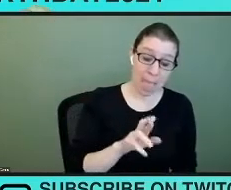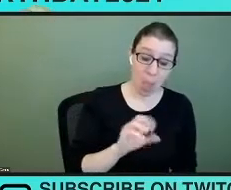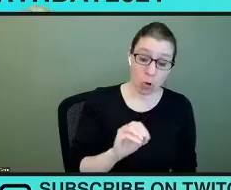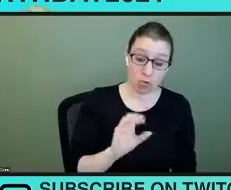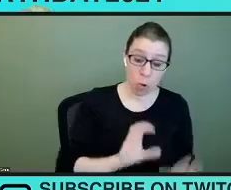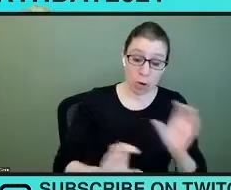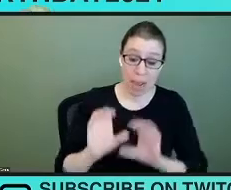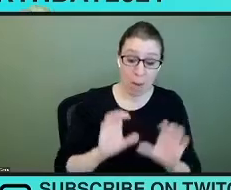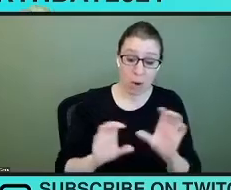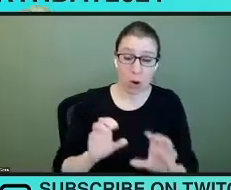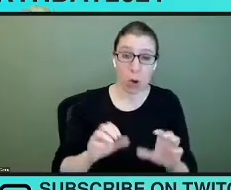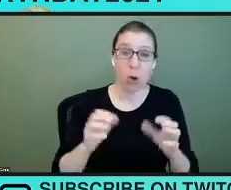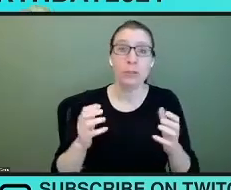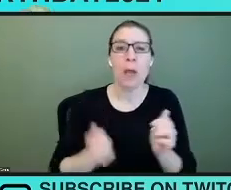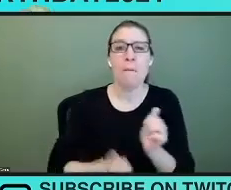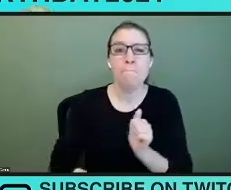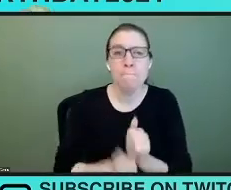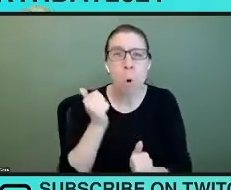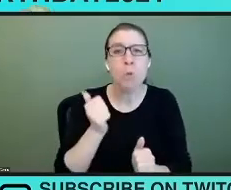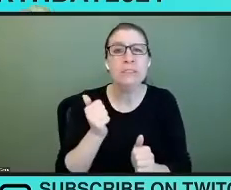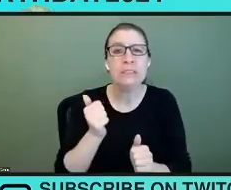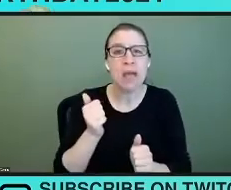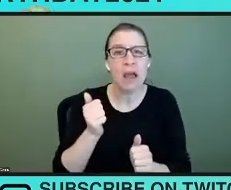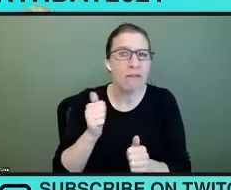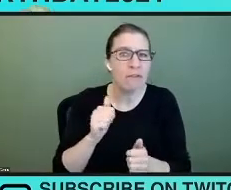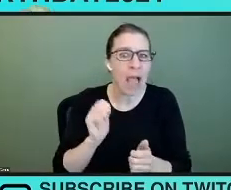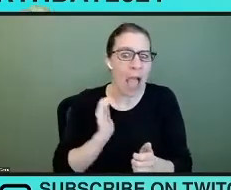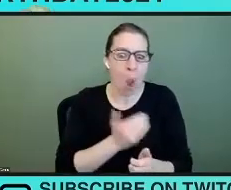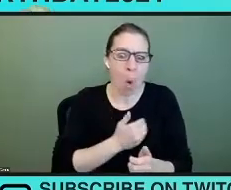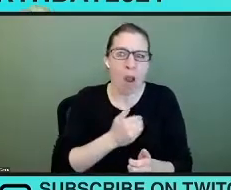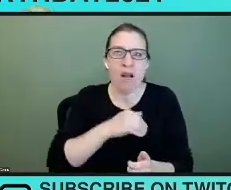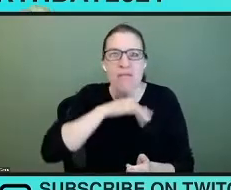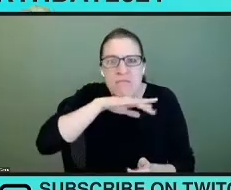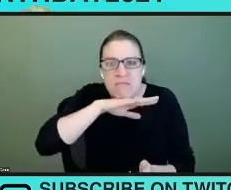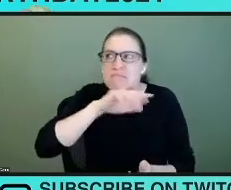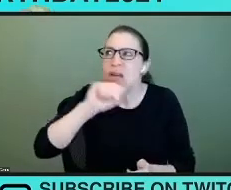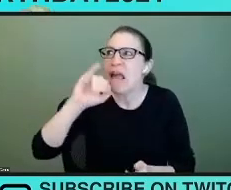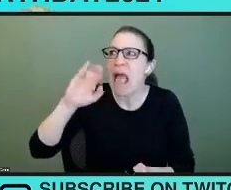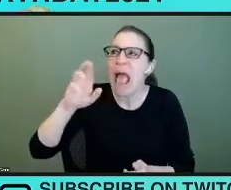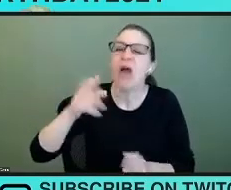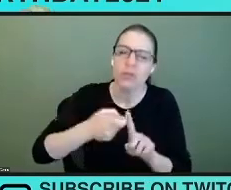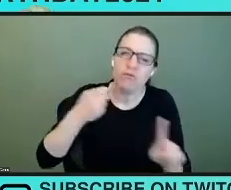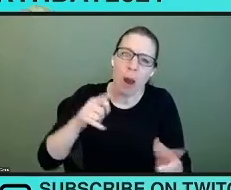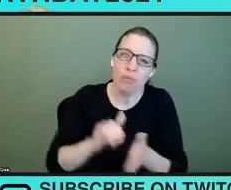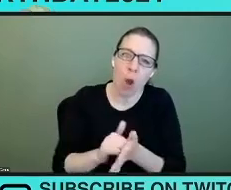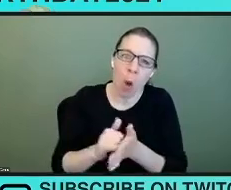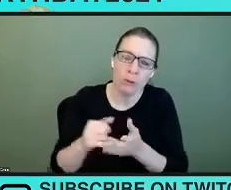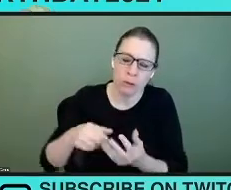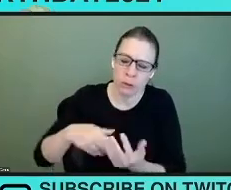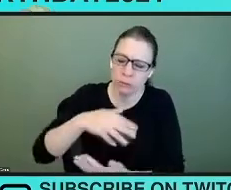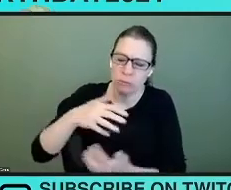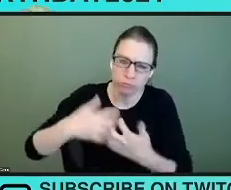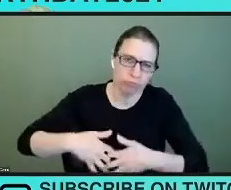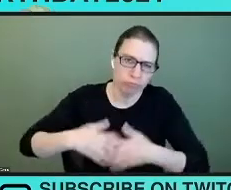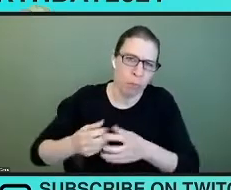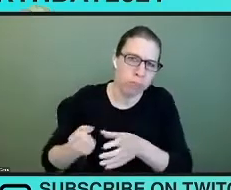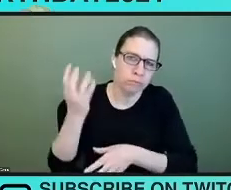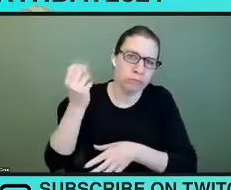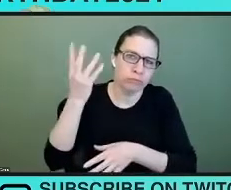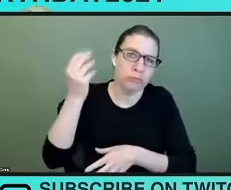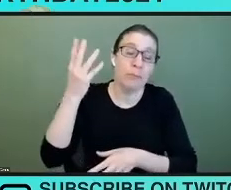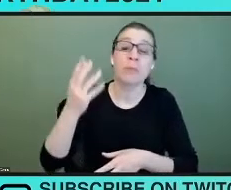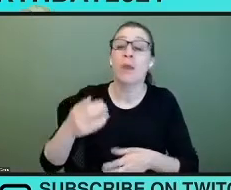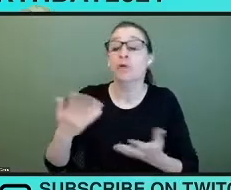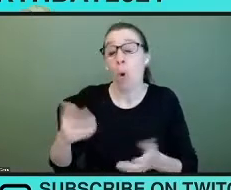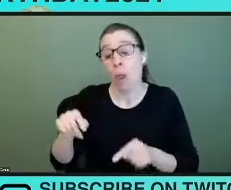where the majority of the emissions come from. And these processes are processes in which you take oil, petroleum, or